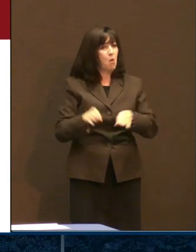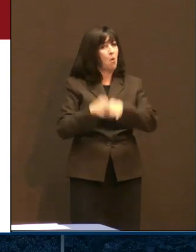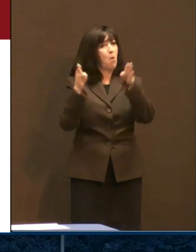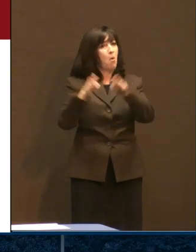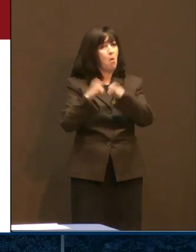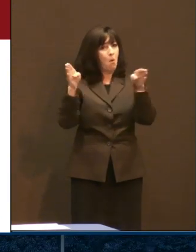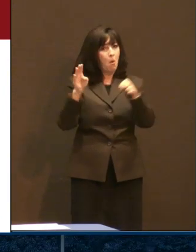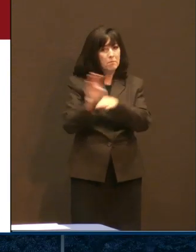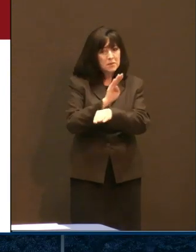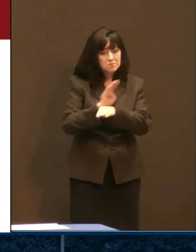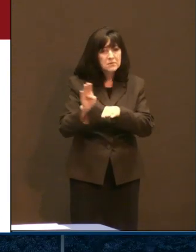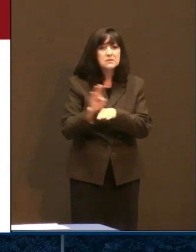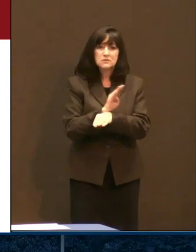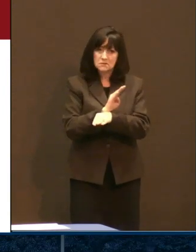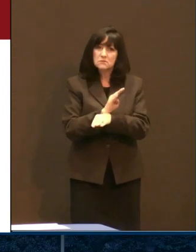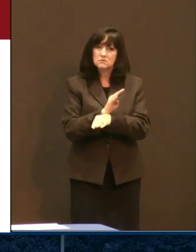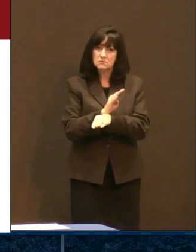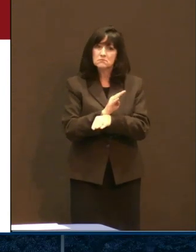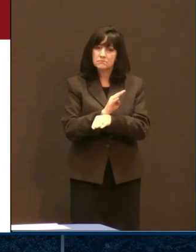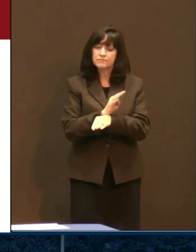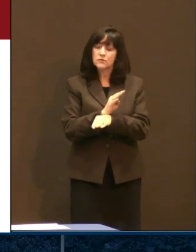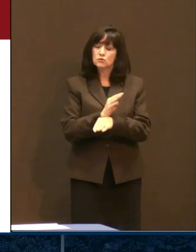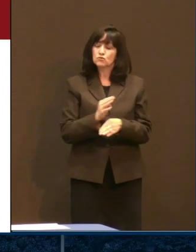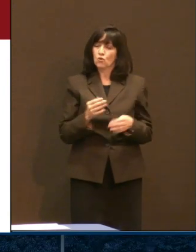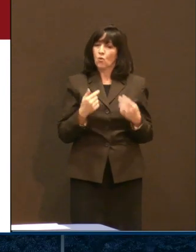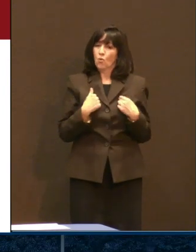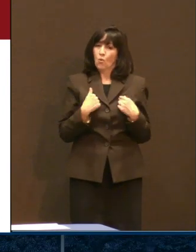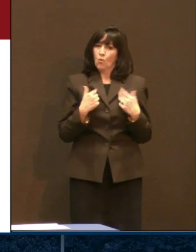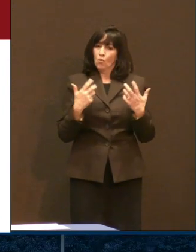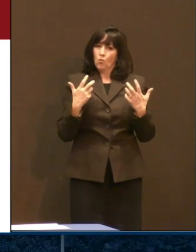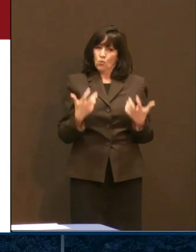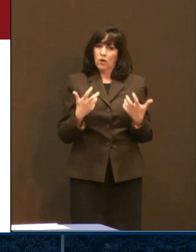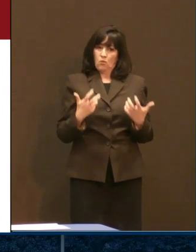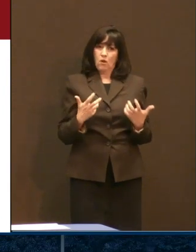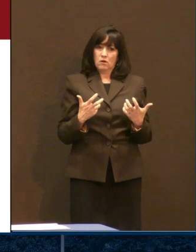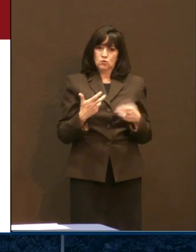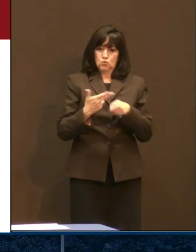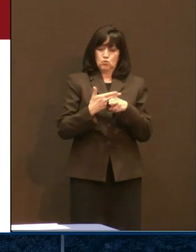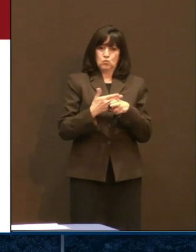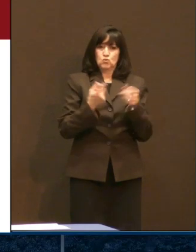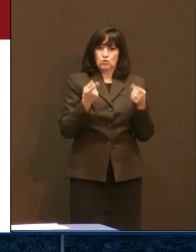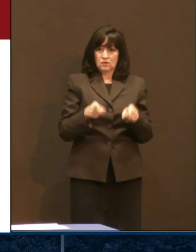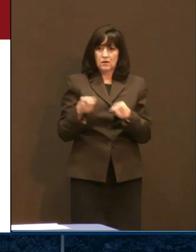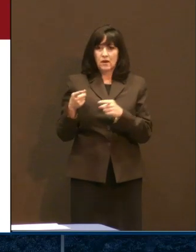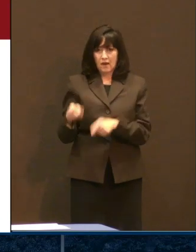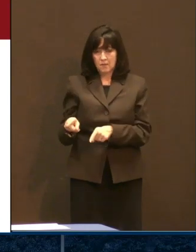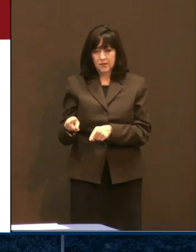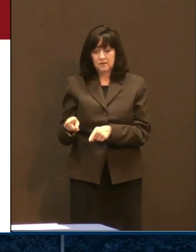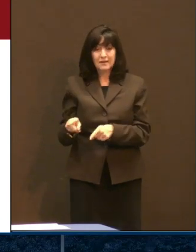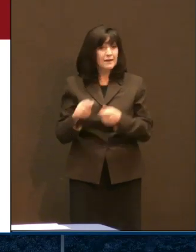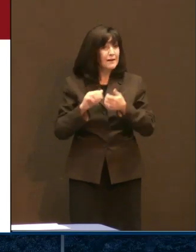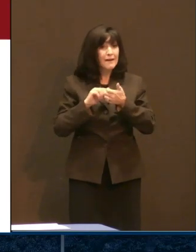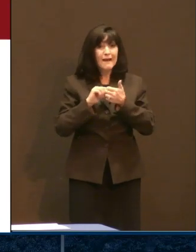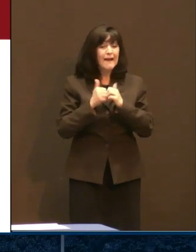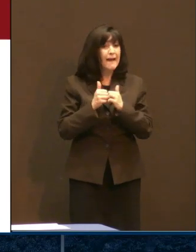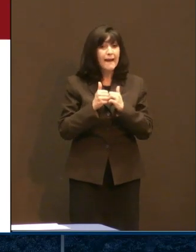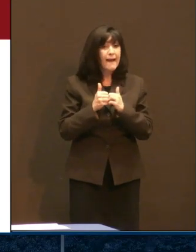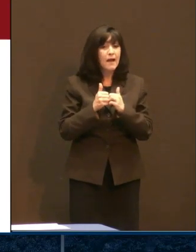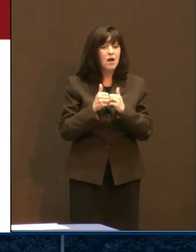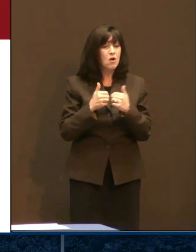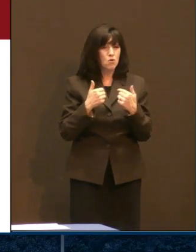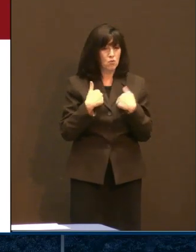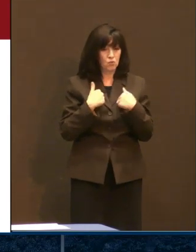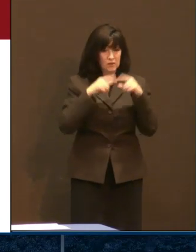get them isolated and find and follow up with their contacts. But another important strategy is also antibody